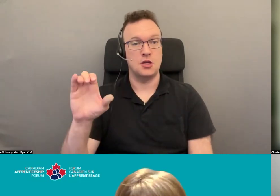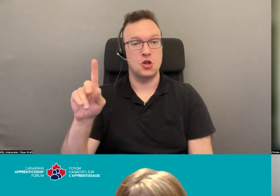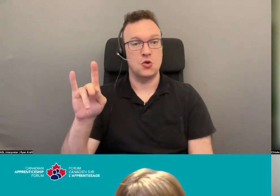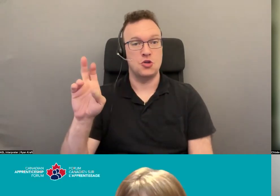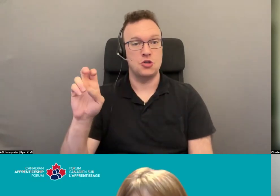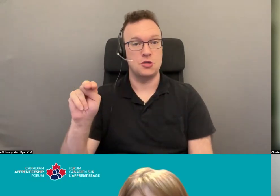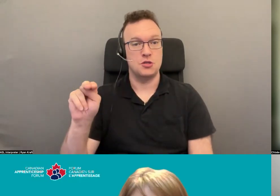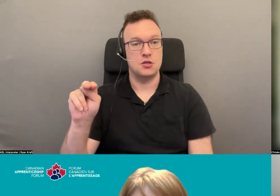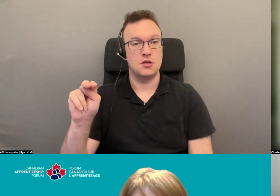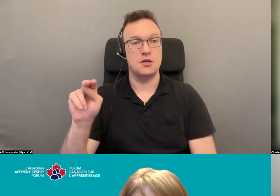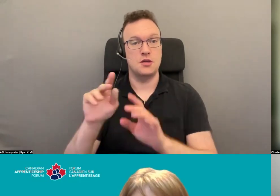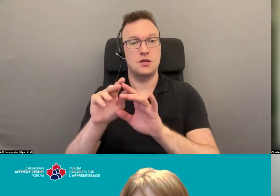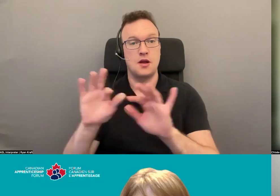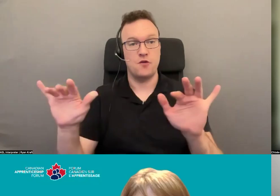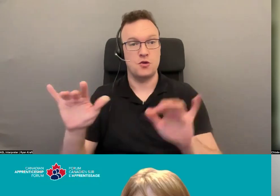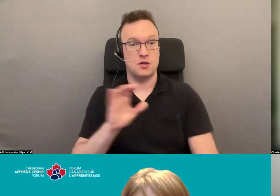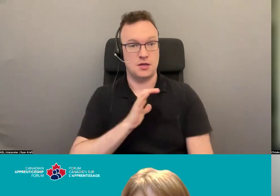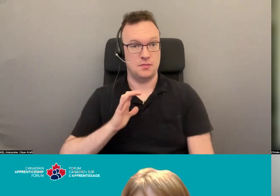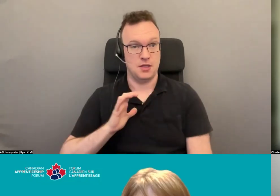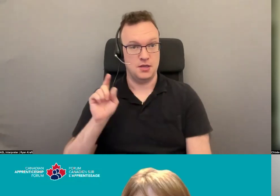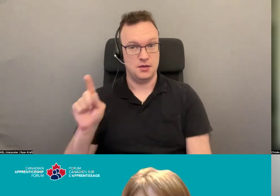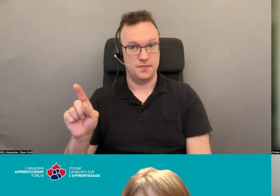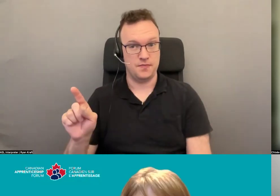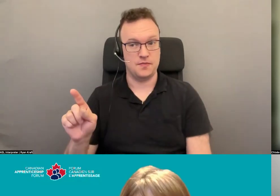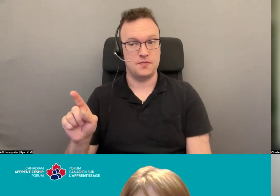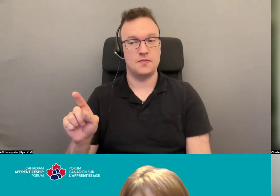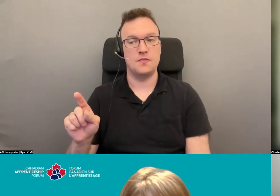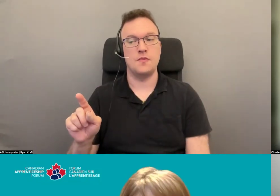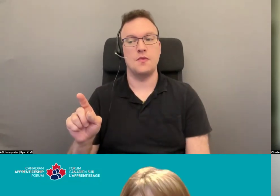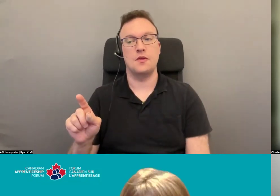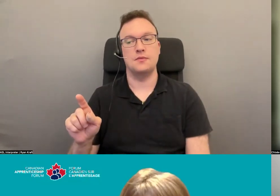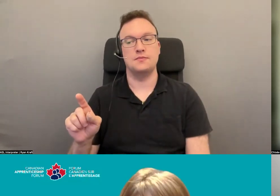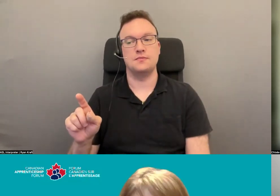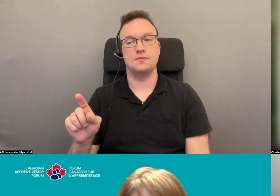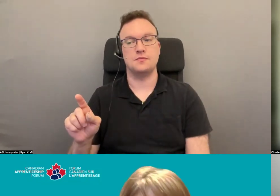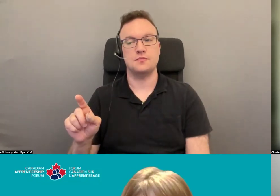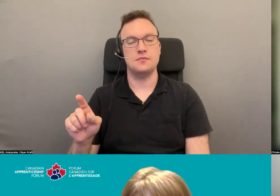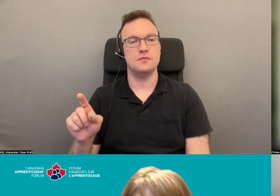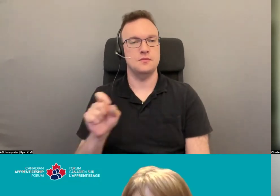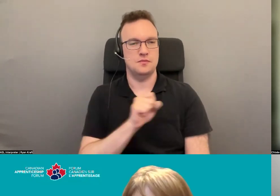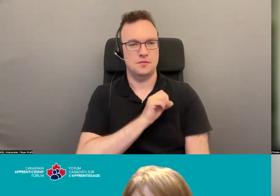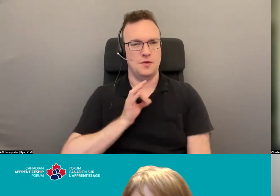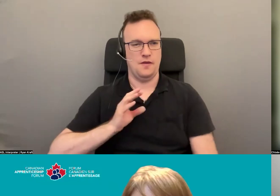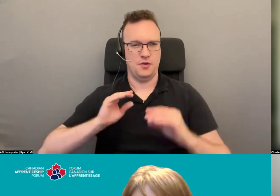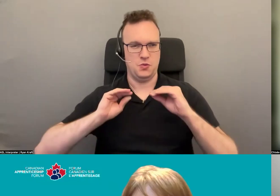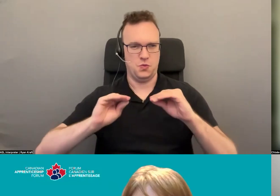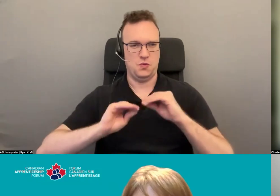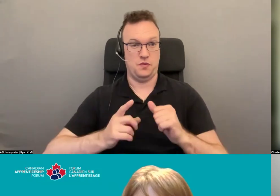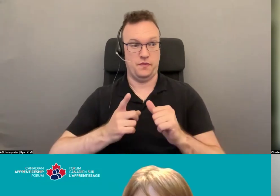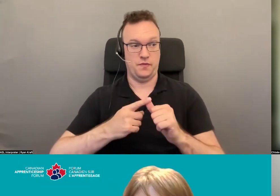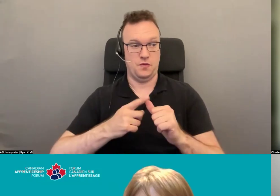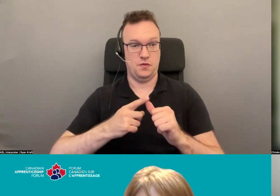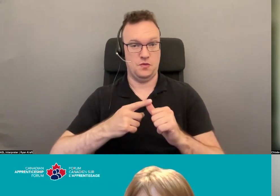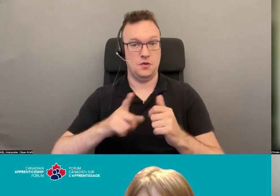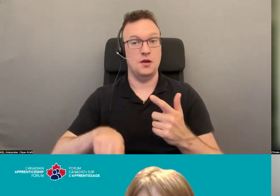Diversity Committee, and we're going to get the staff training as a first step. And then we're